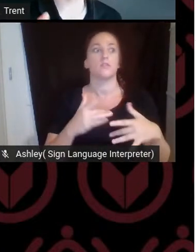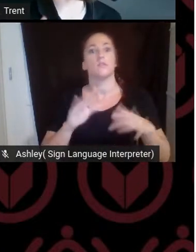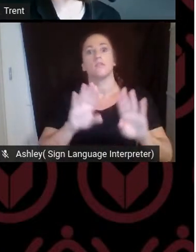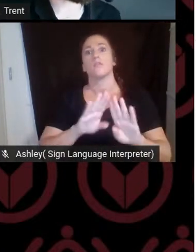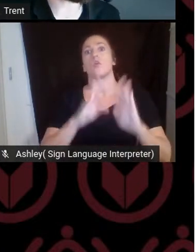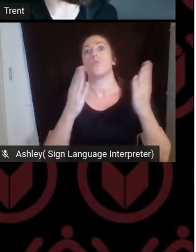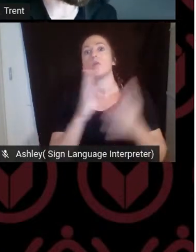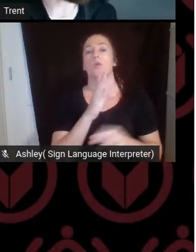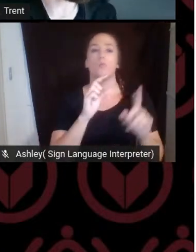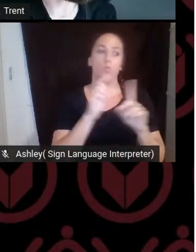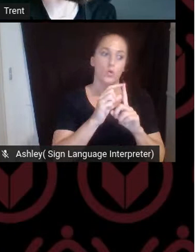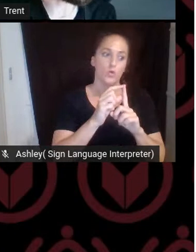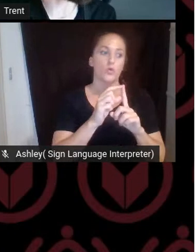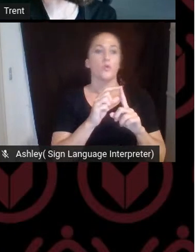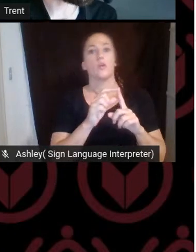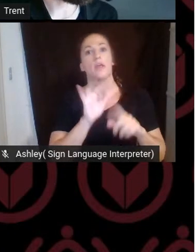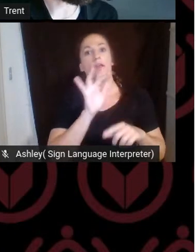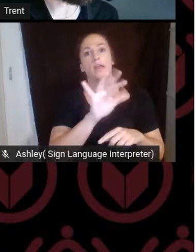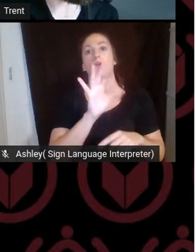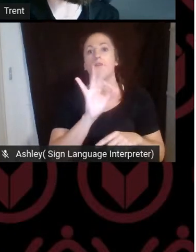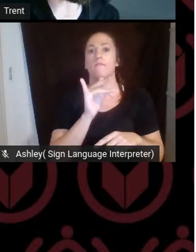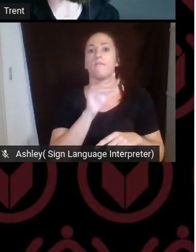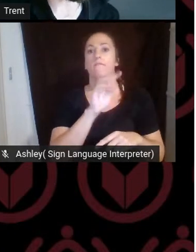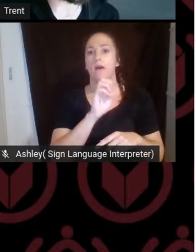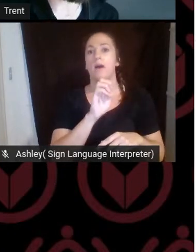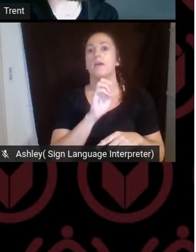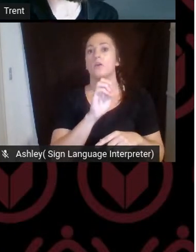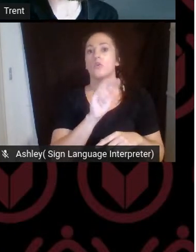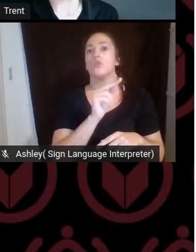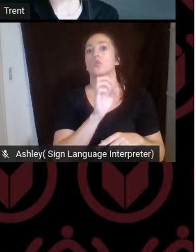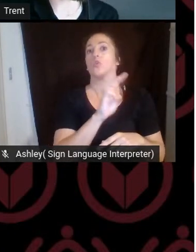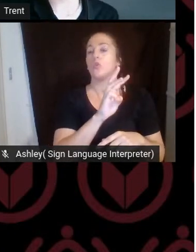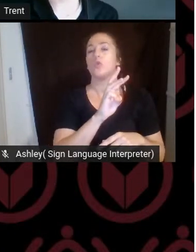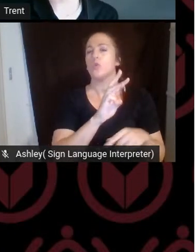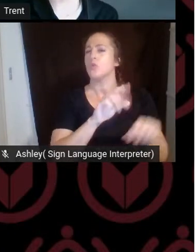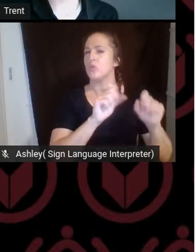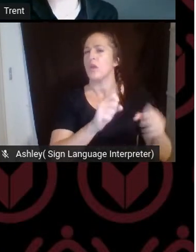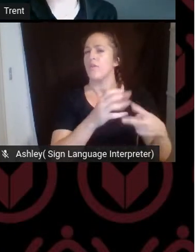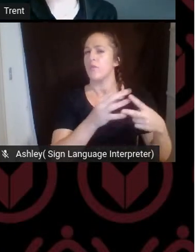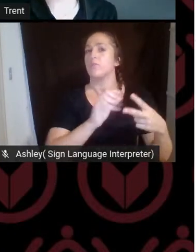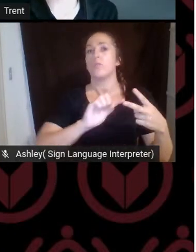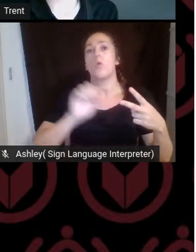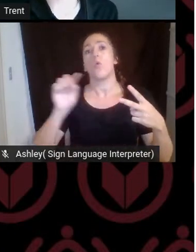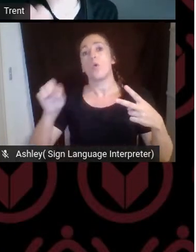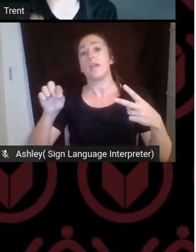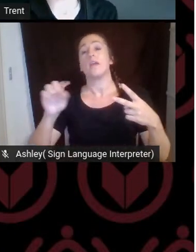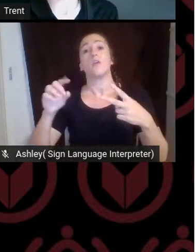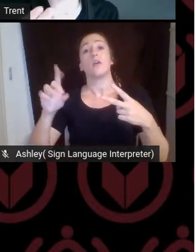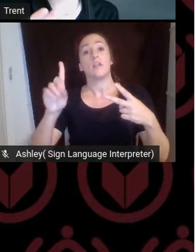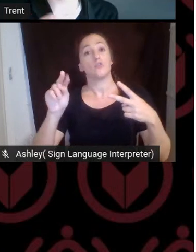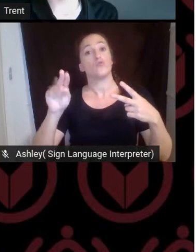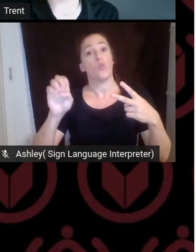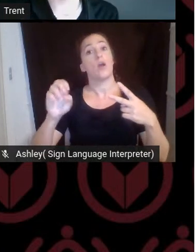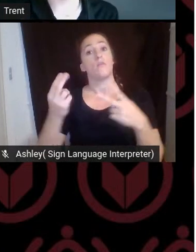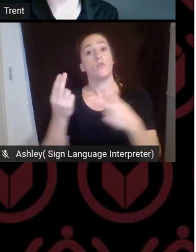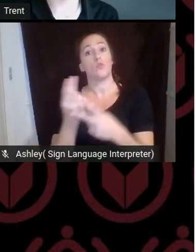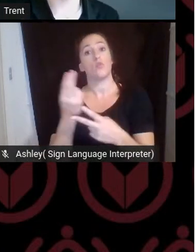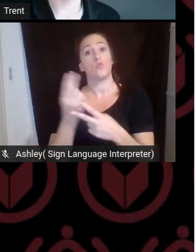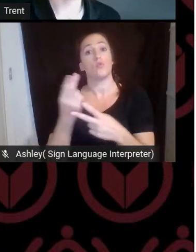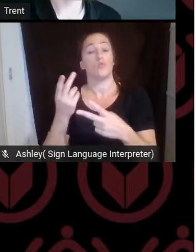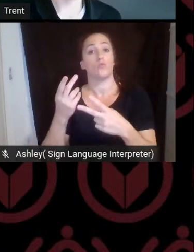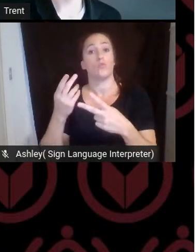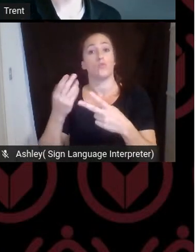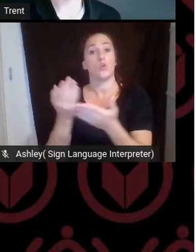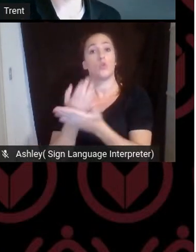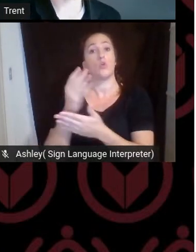that stuff. And you still can do that with Google Docs, or you can just create a brand new file here in Drive first and then open it